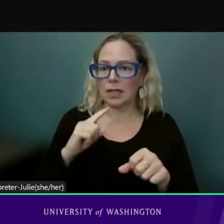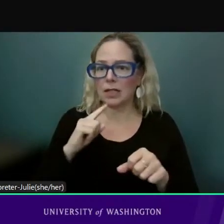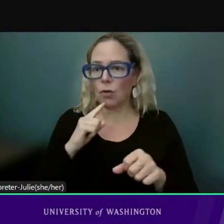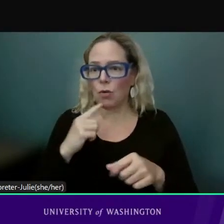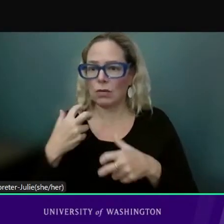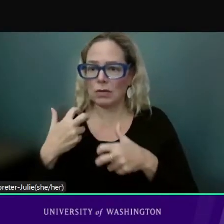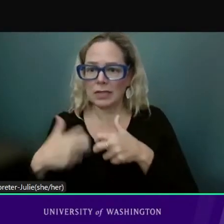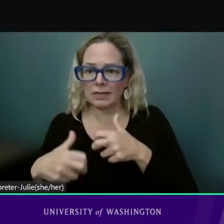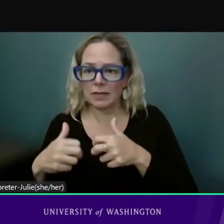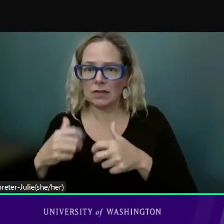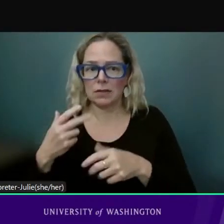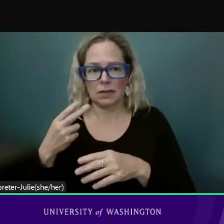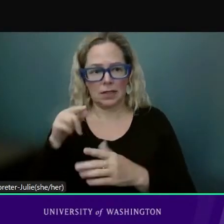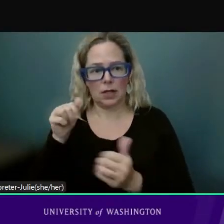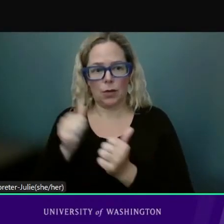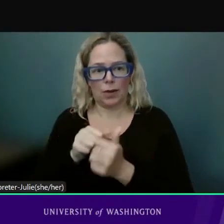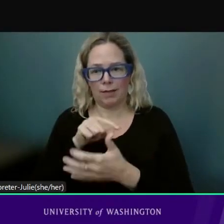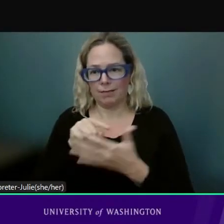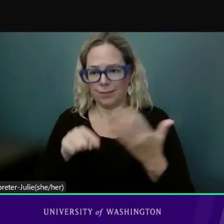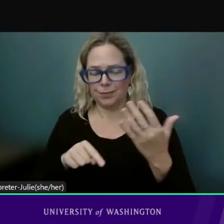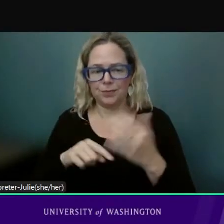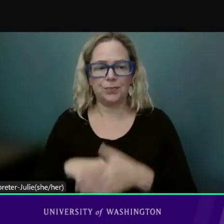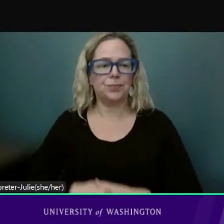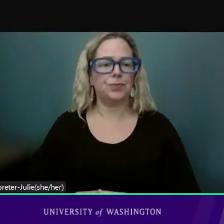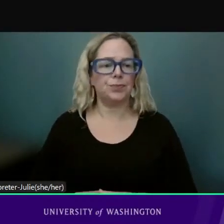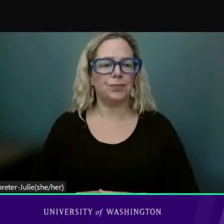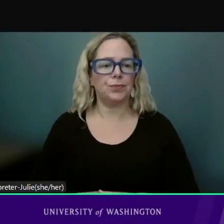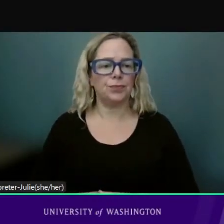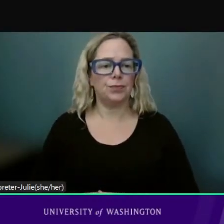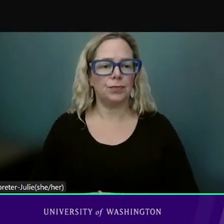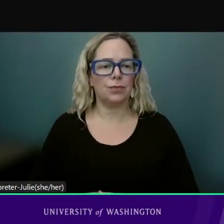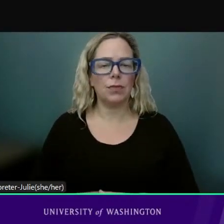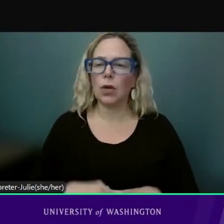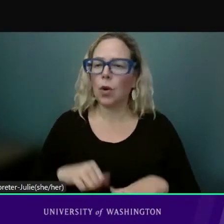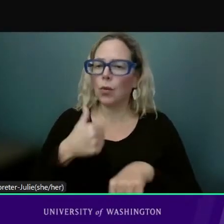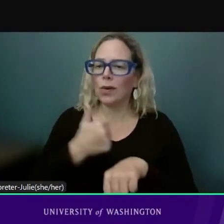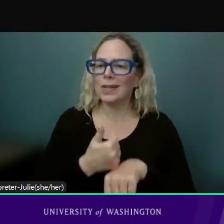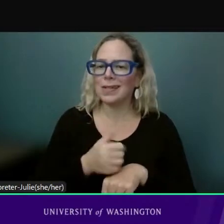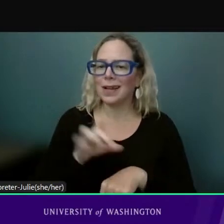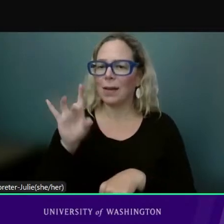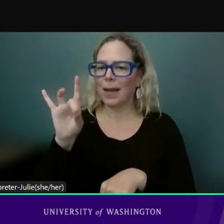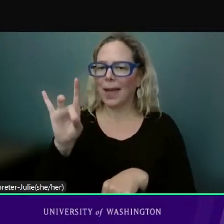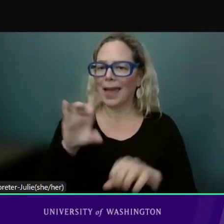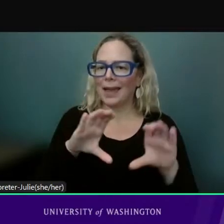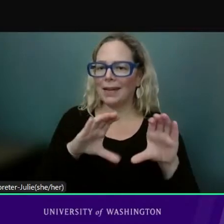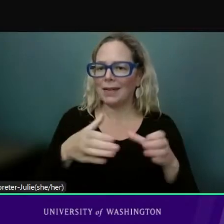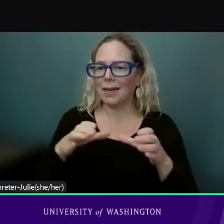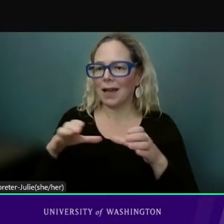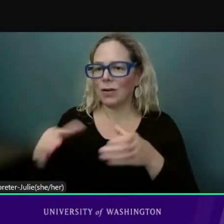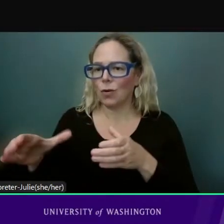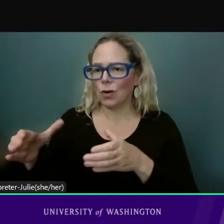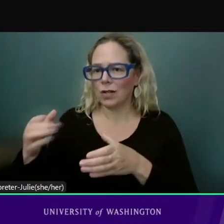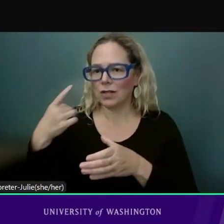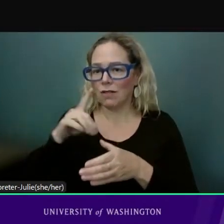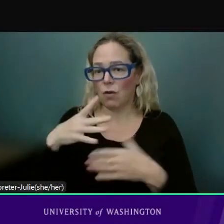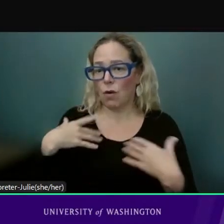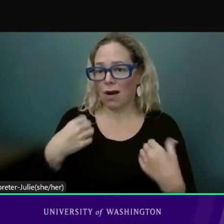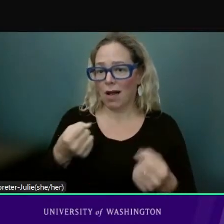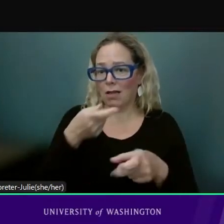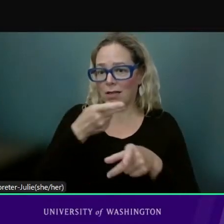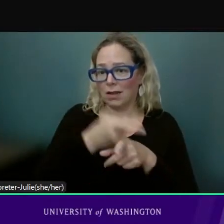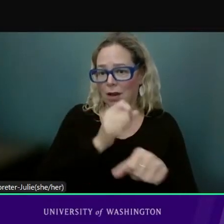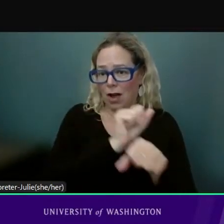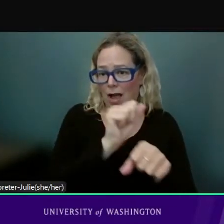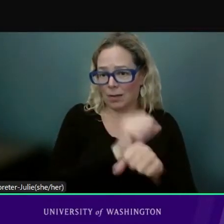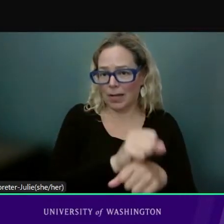So we categorized healthcare occupations into 8 categories, which includes